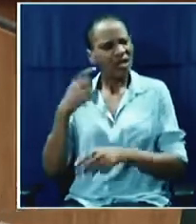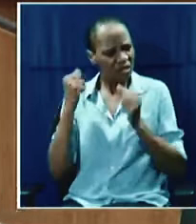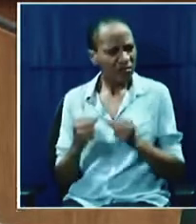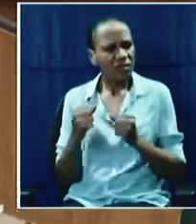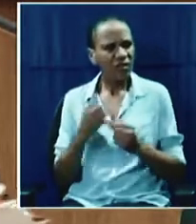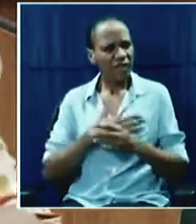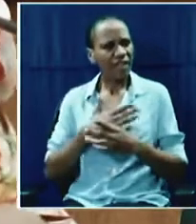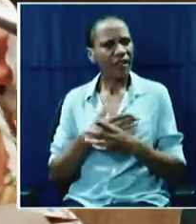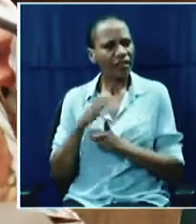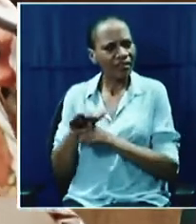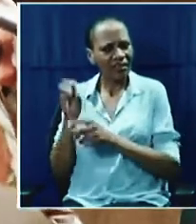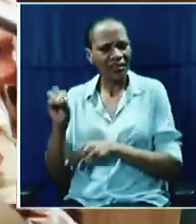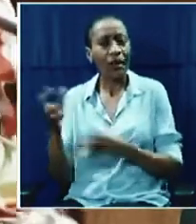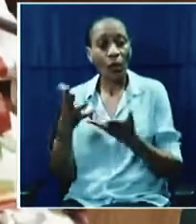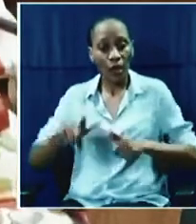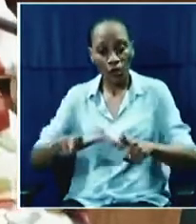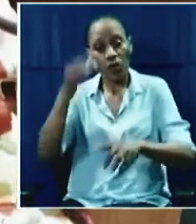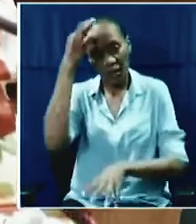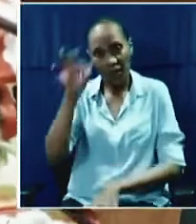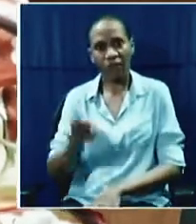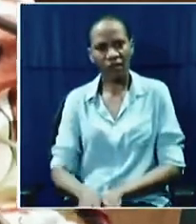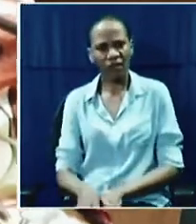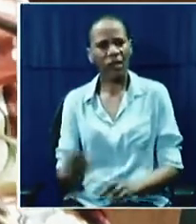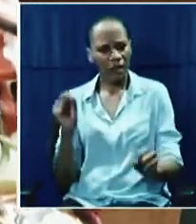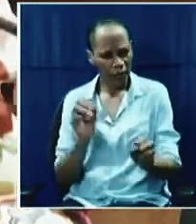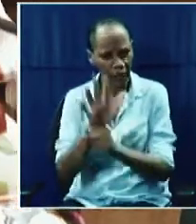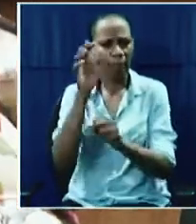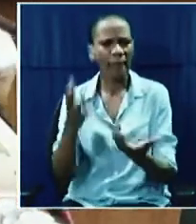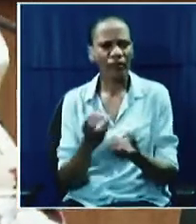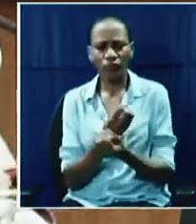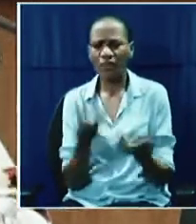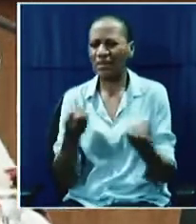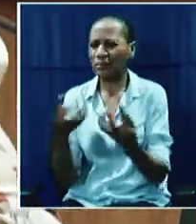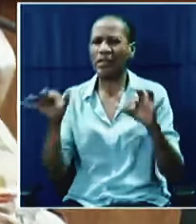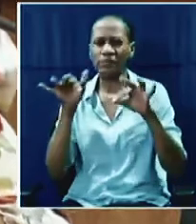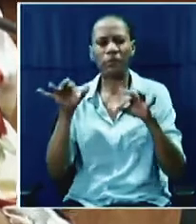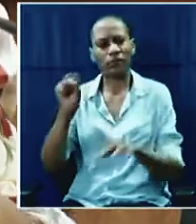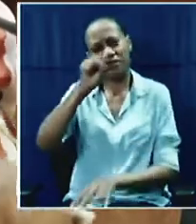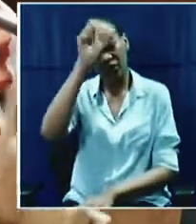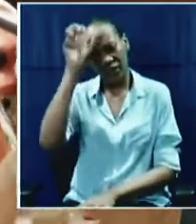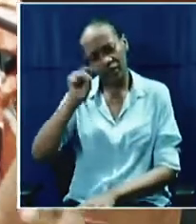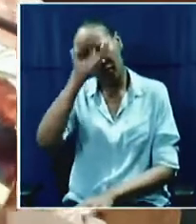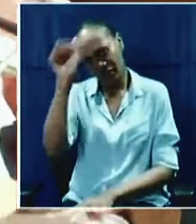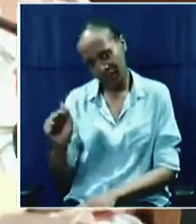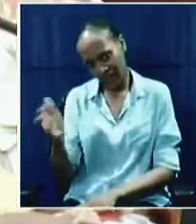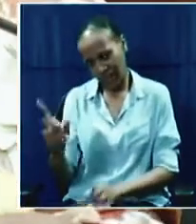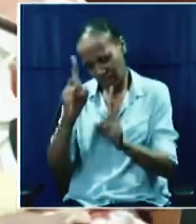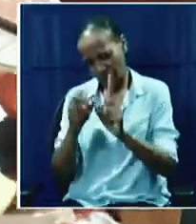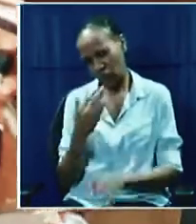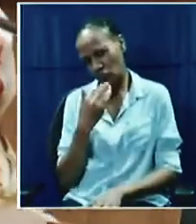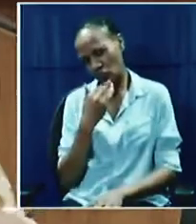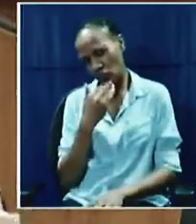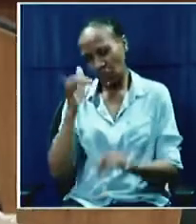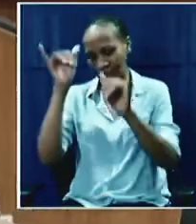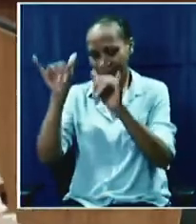of governance. It has adverse impact on the livelihoods of vast majority of South Africans, particularly those